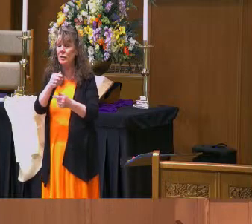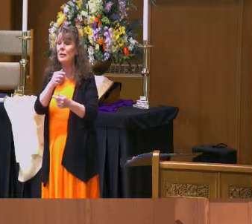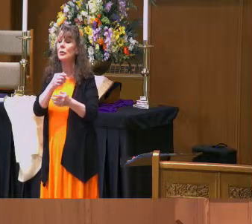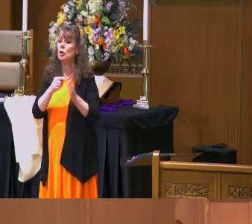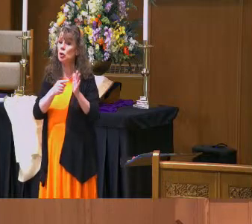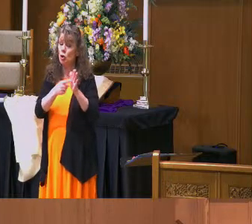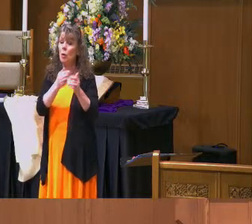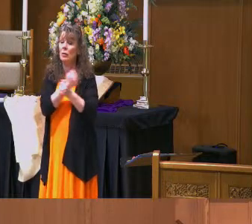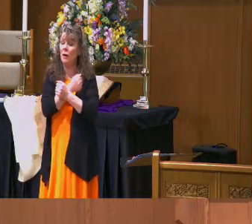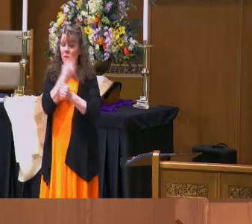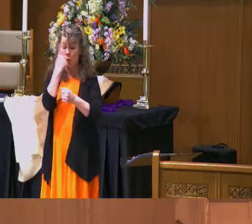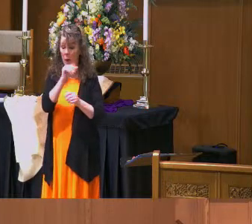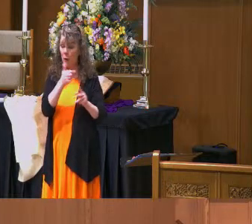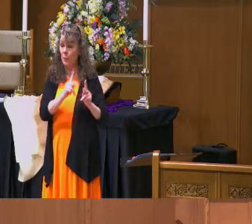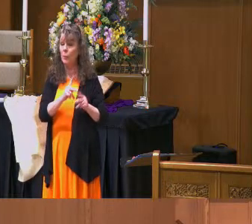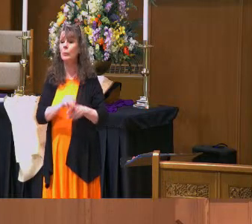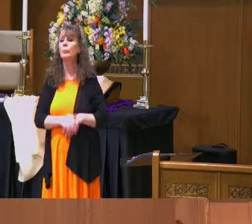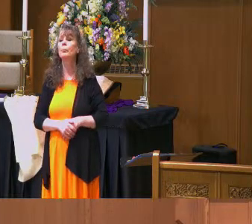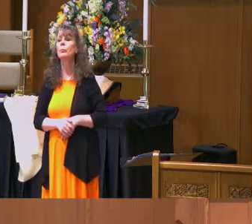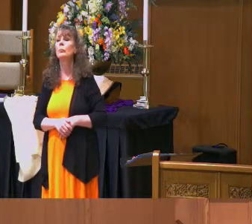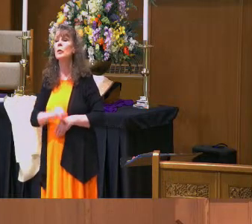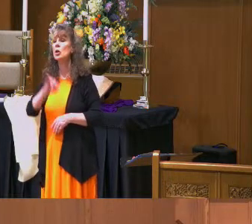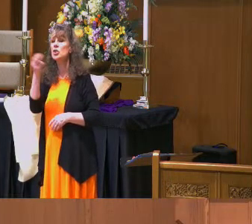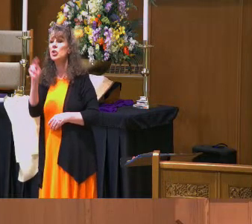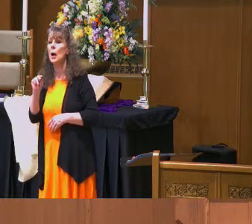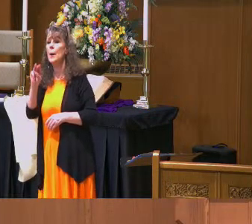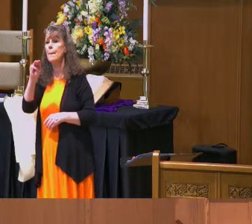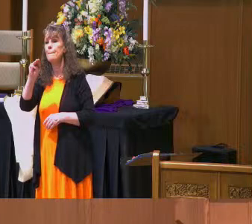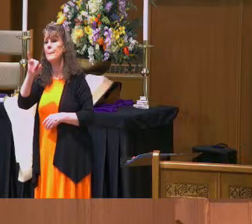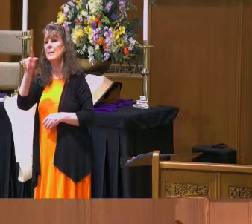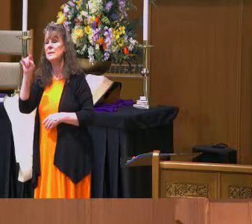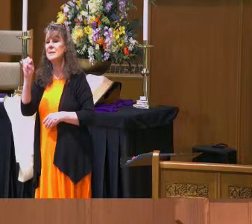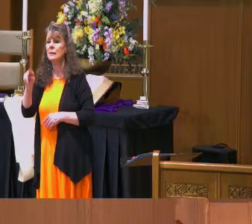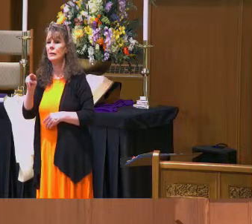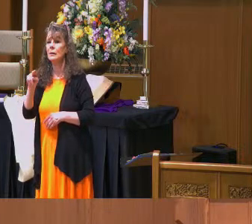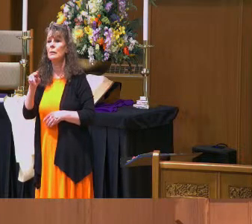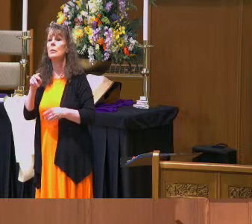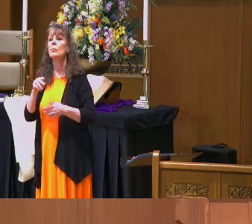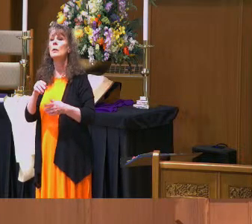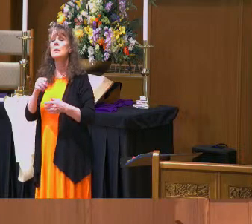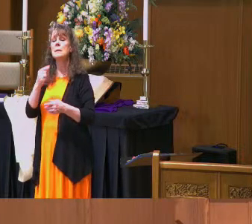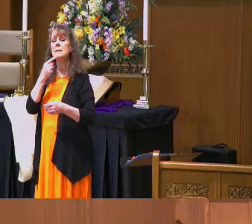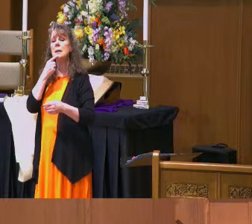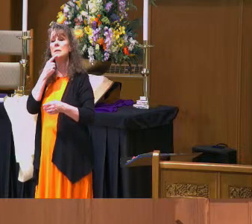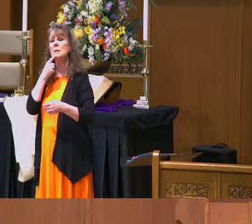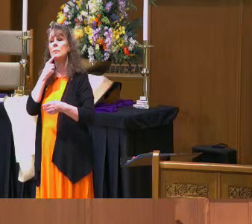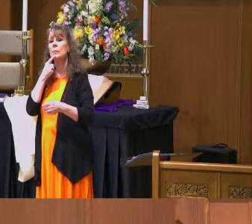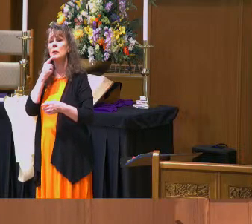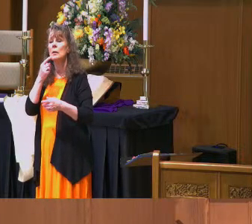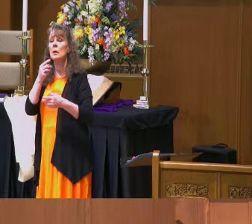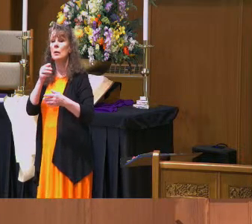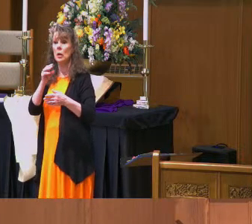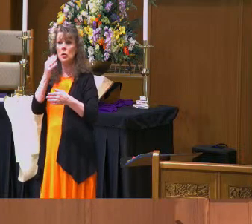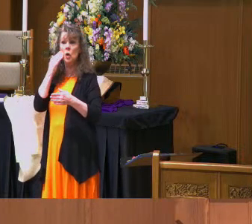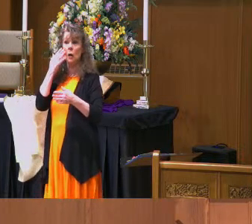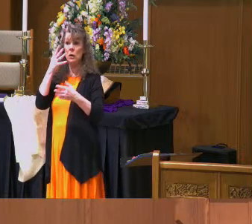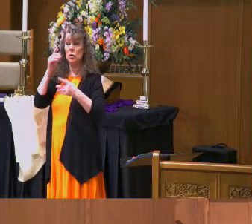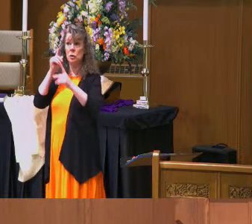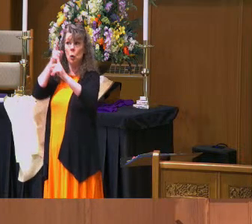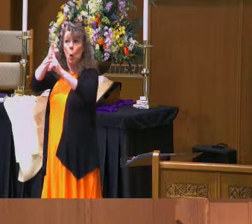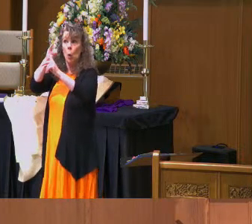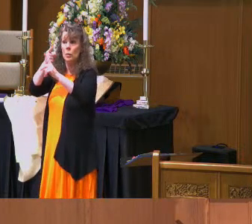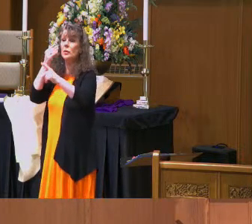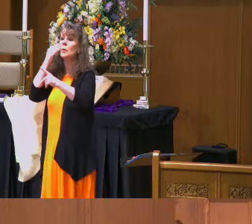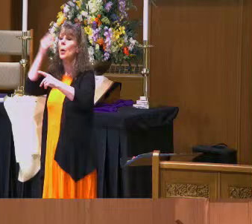Milton, an English poet in the 1600s, wrote, "The end of all knowledge is to know God, and out of that